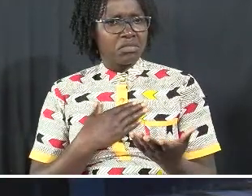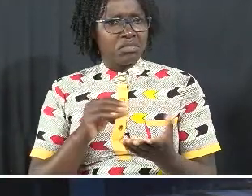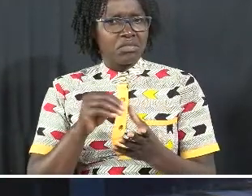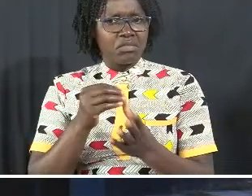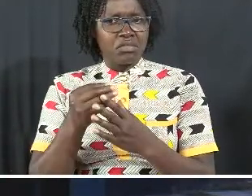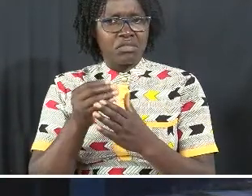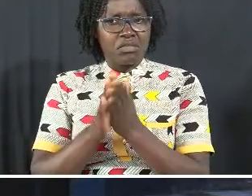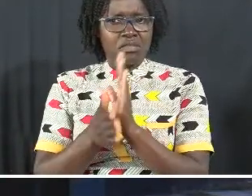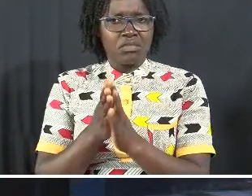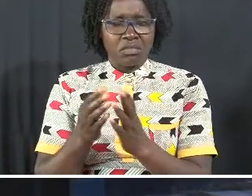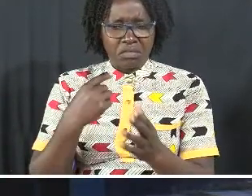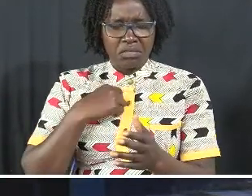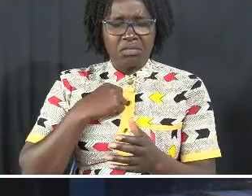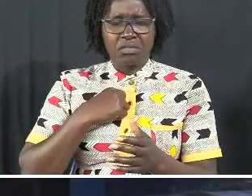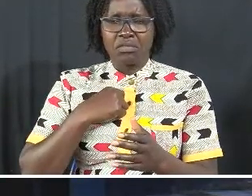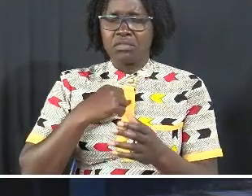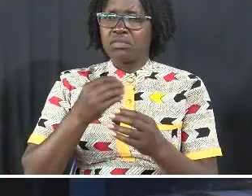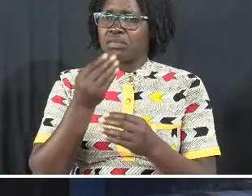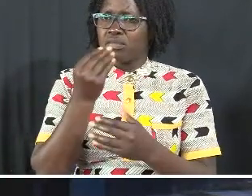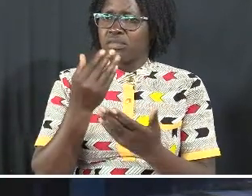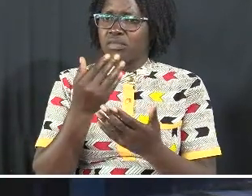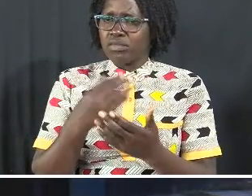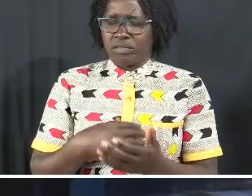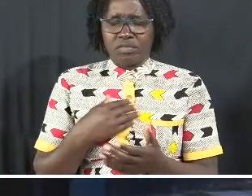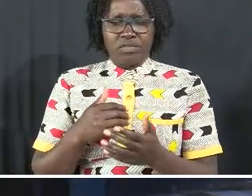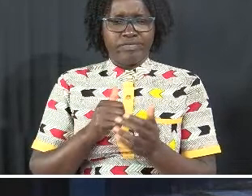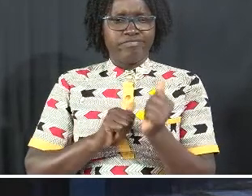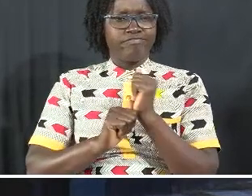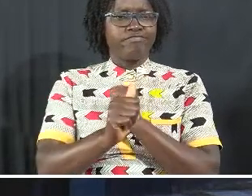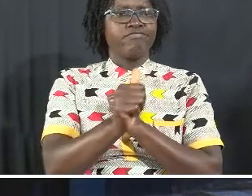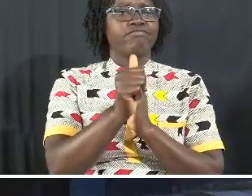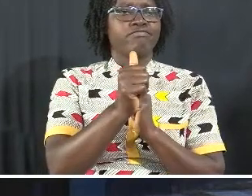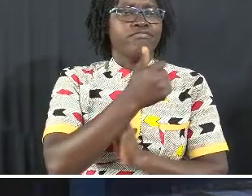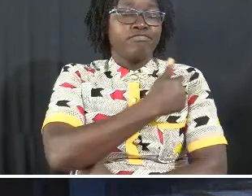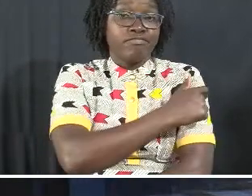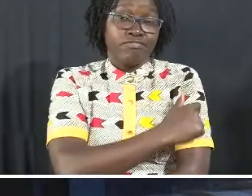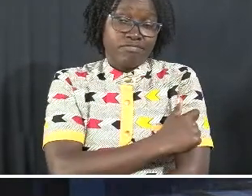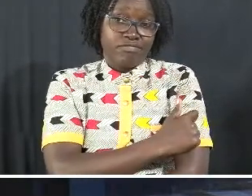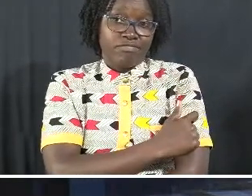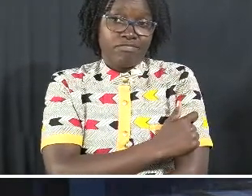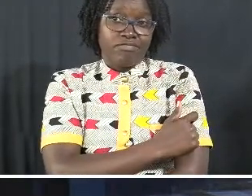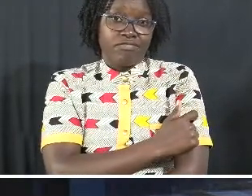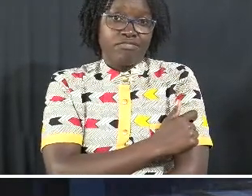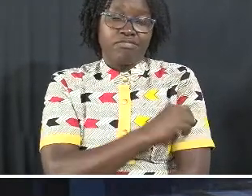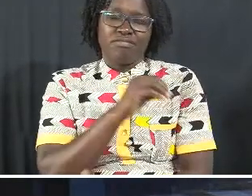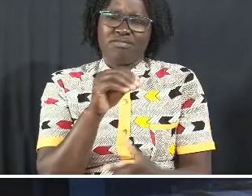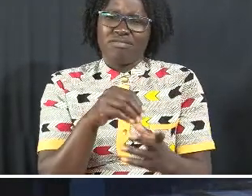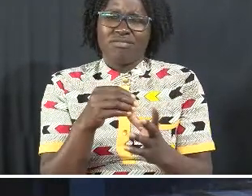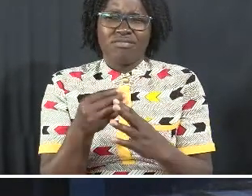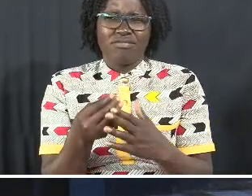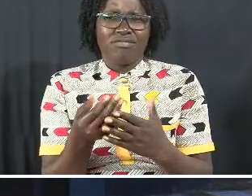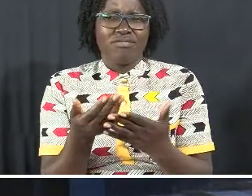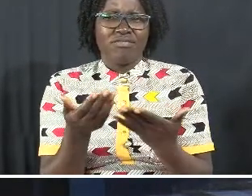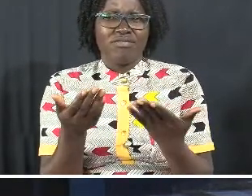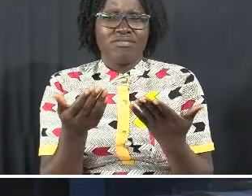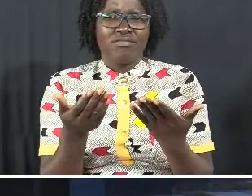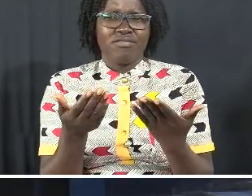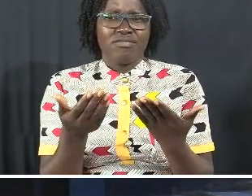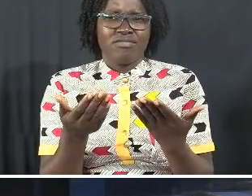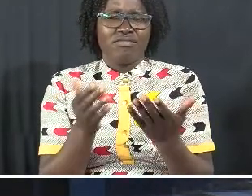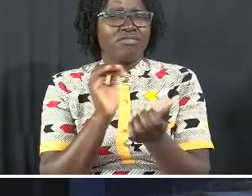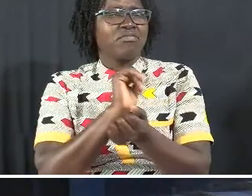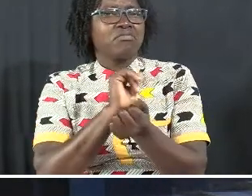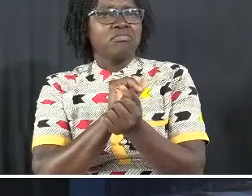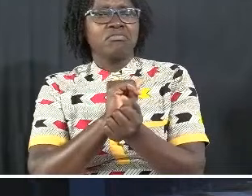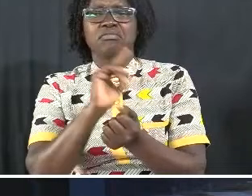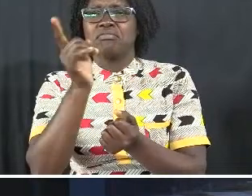food? Or a stranger passing by in the hospital? Or in jail that we